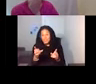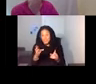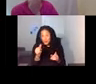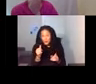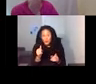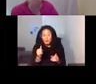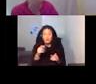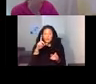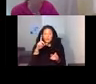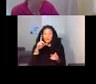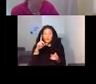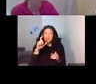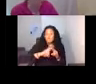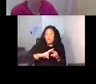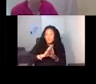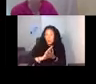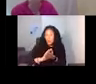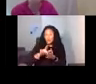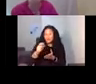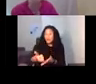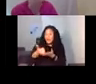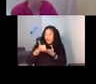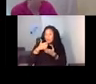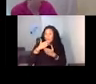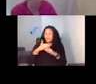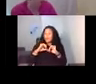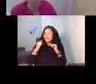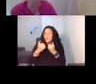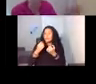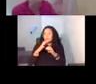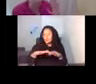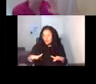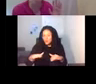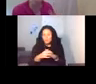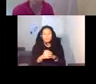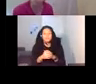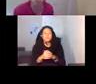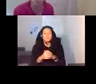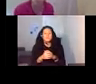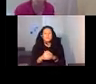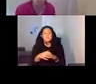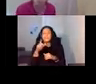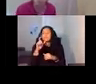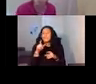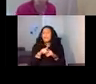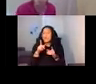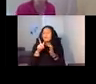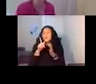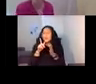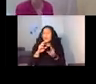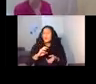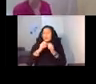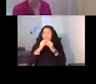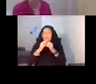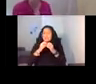first one is Cheryl Frances Hoad, helped with our workshops with the children too. And Cheryl also wrote the piece about Florence Attridge, which